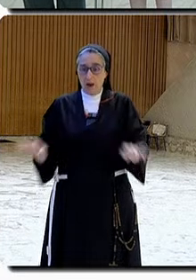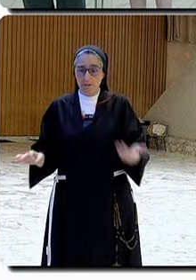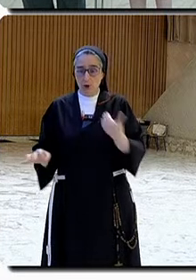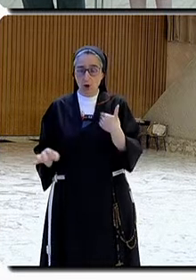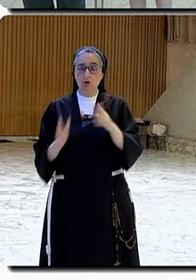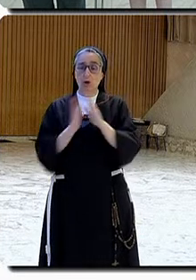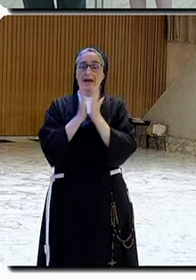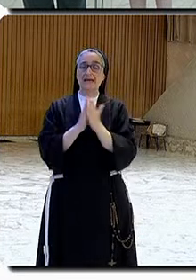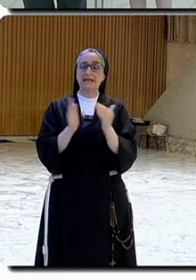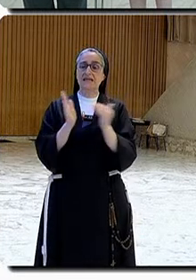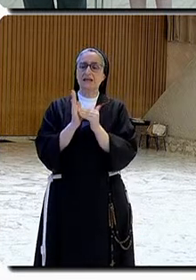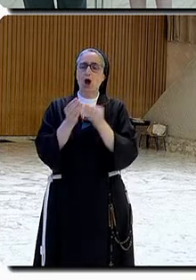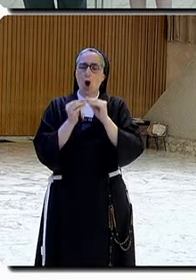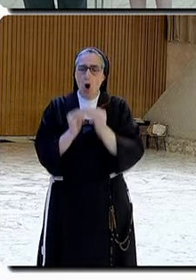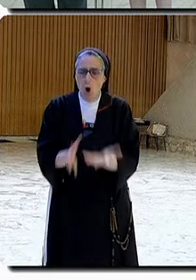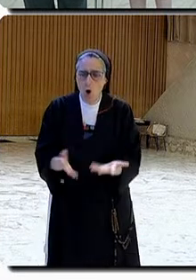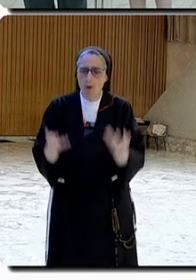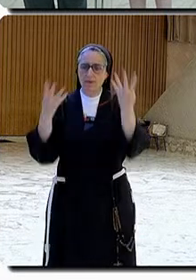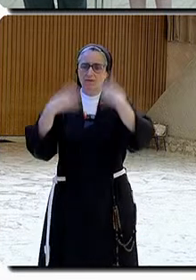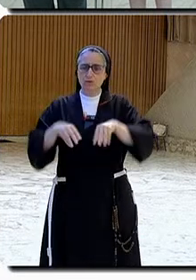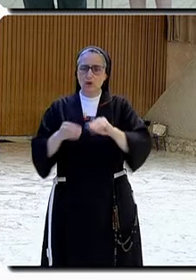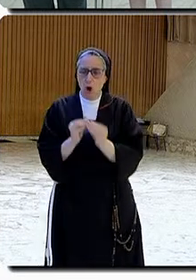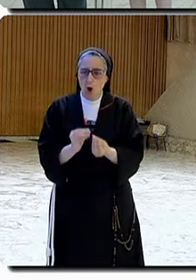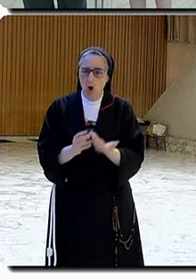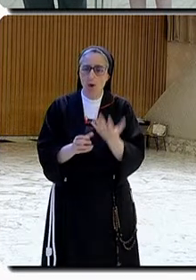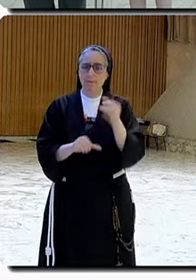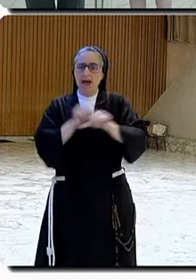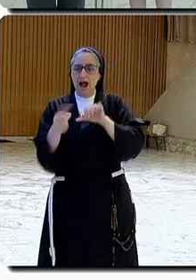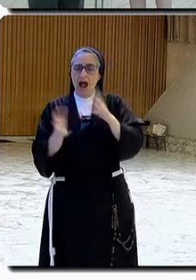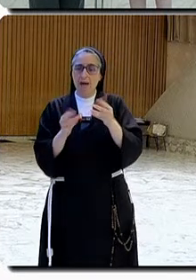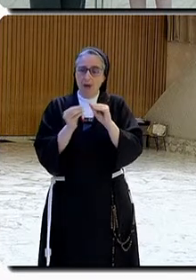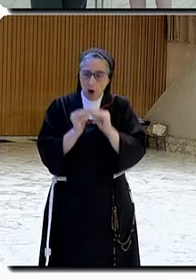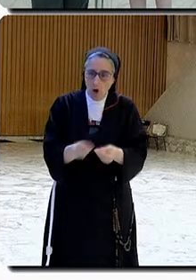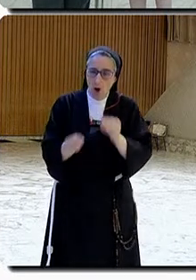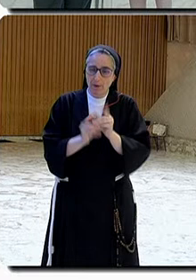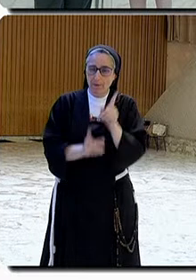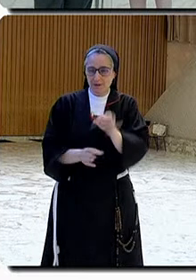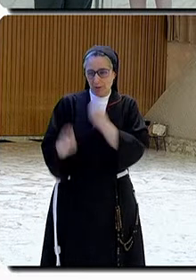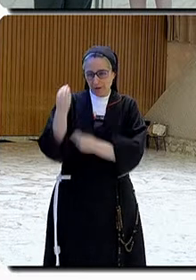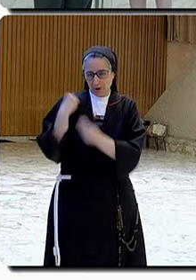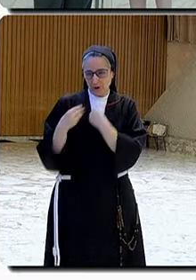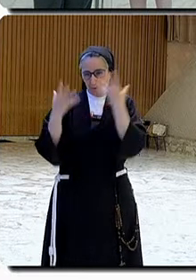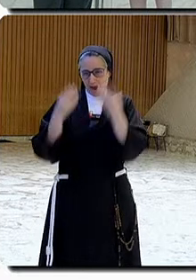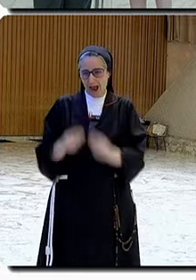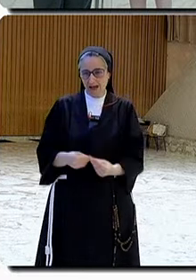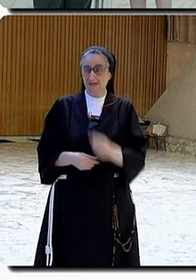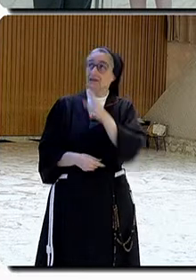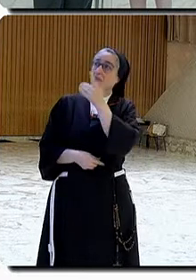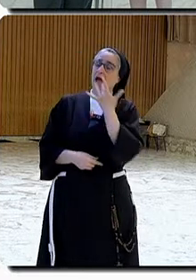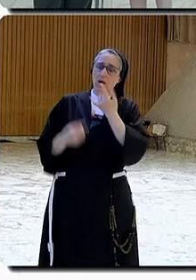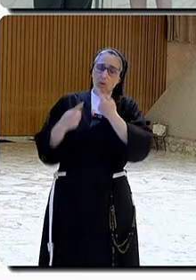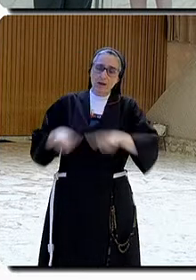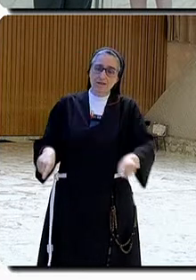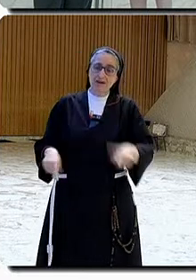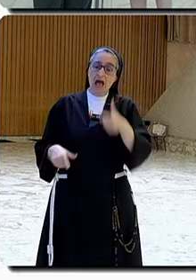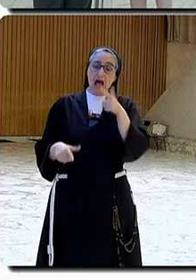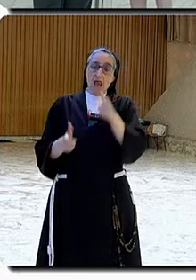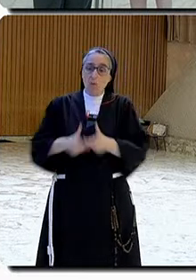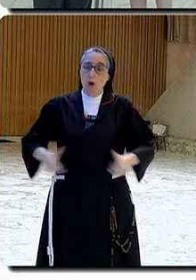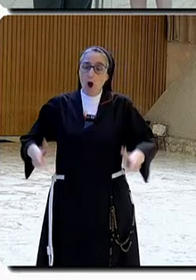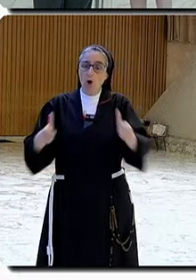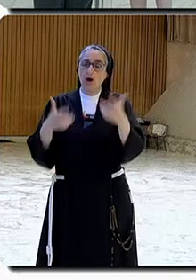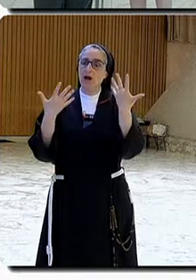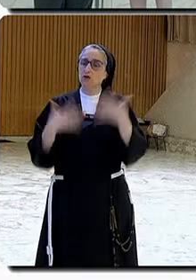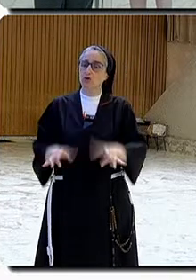the renewal of both family life and the church. Available in all the official languages of the Congress, you can download